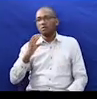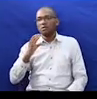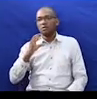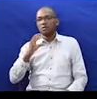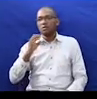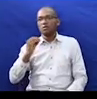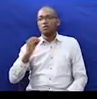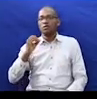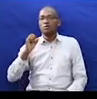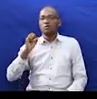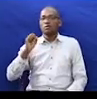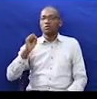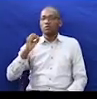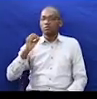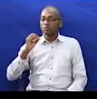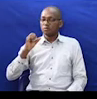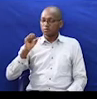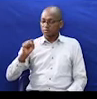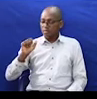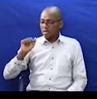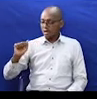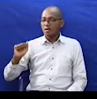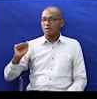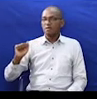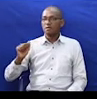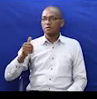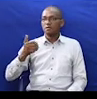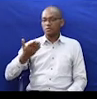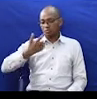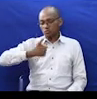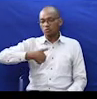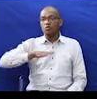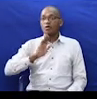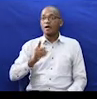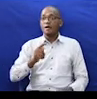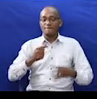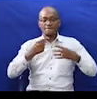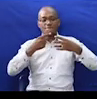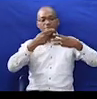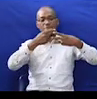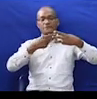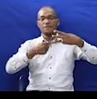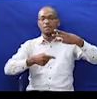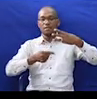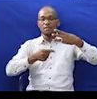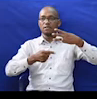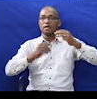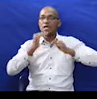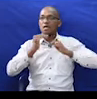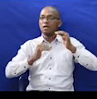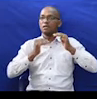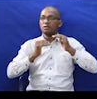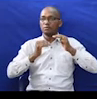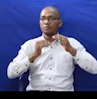is a cosine of the angle A. So now we have about the 3 ratios. So the 3 ratios of